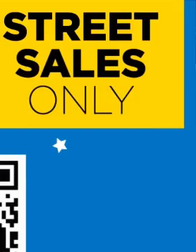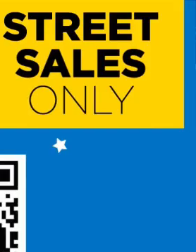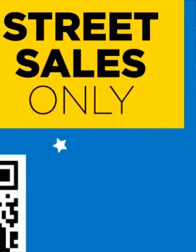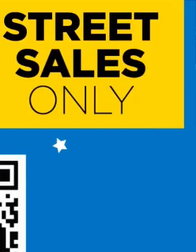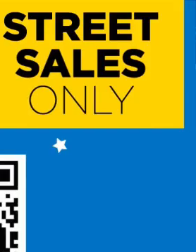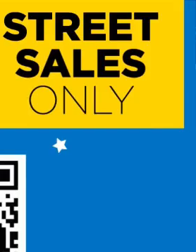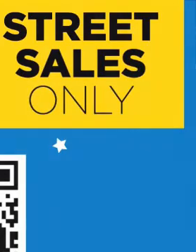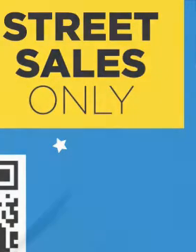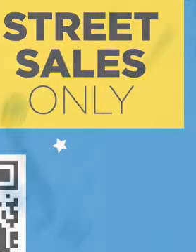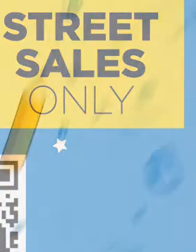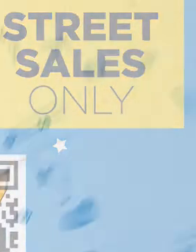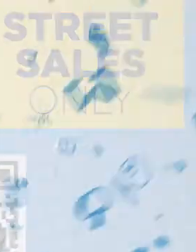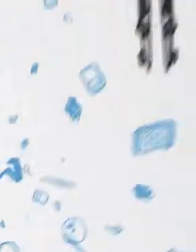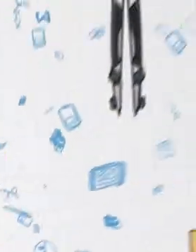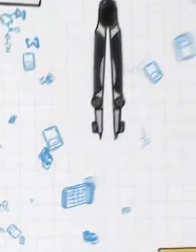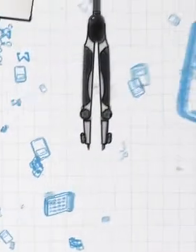Zoe and Zoshi.